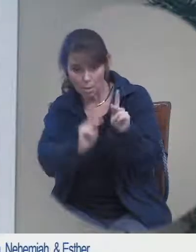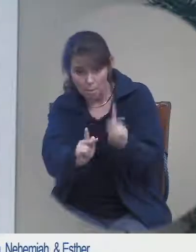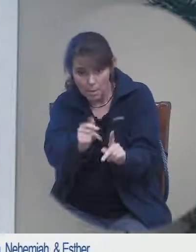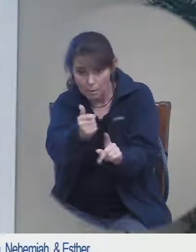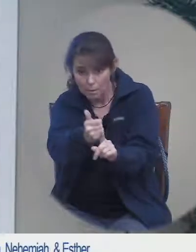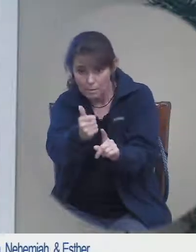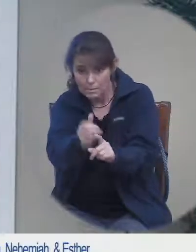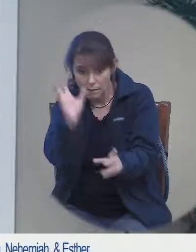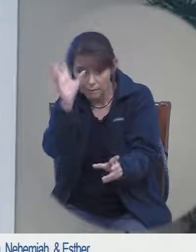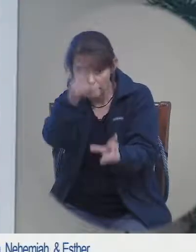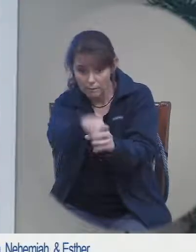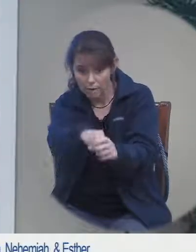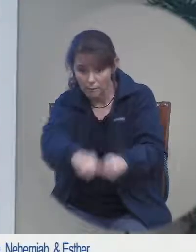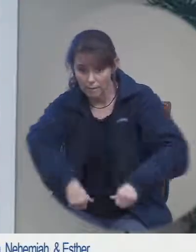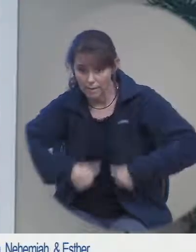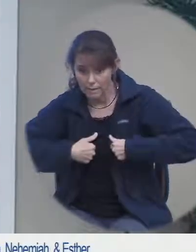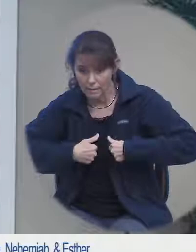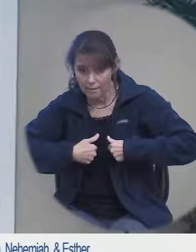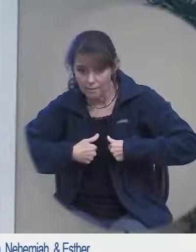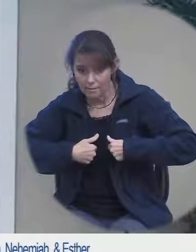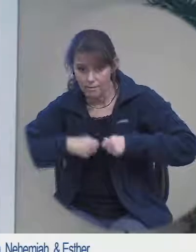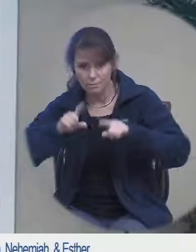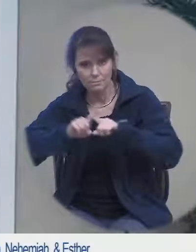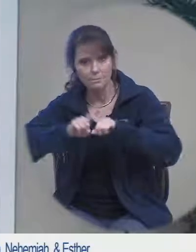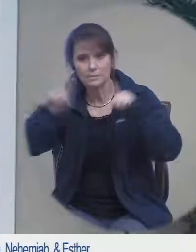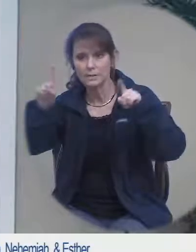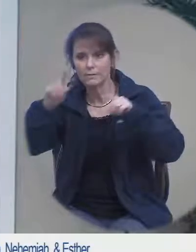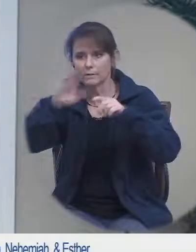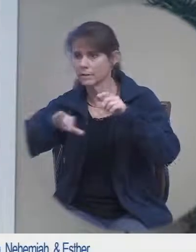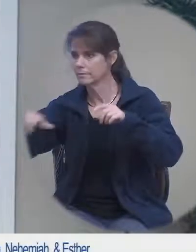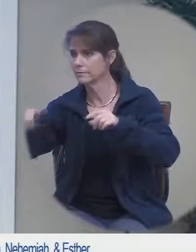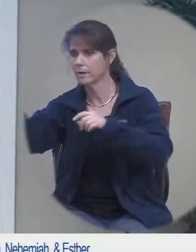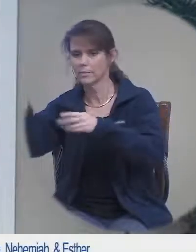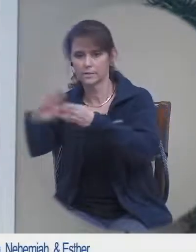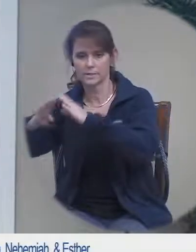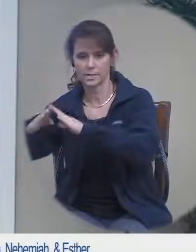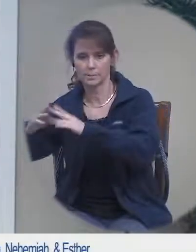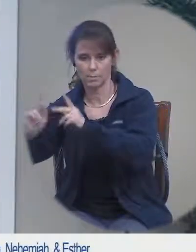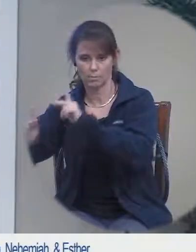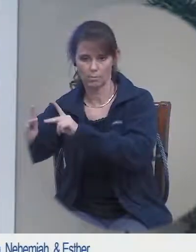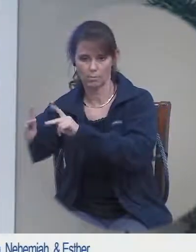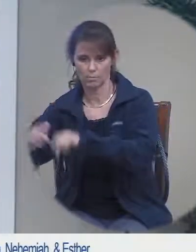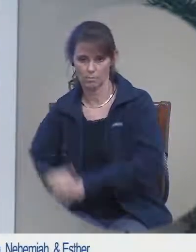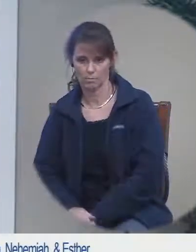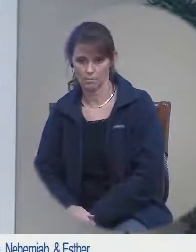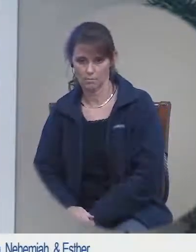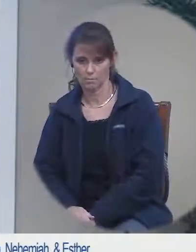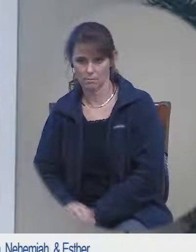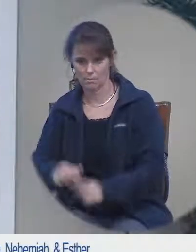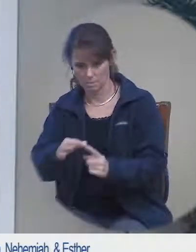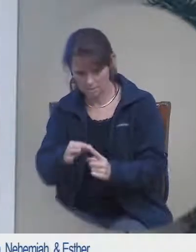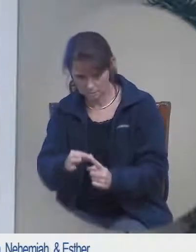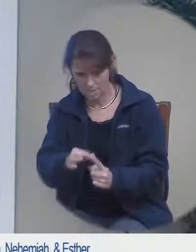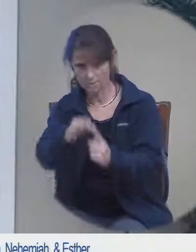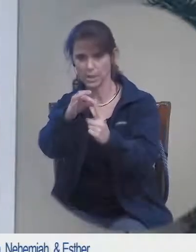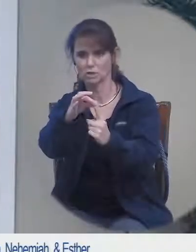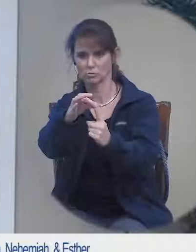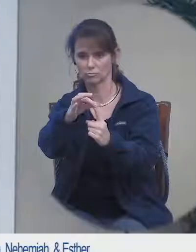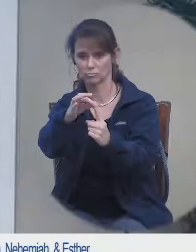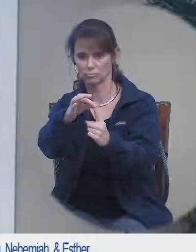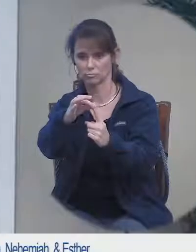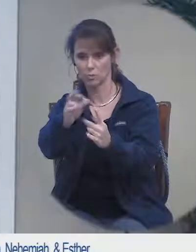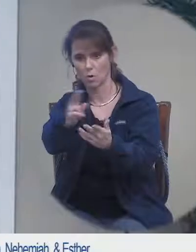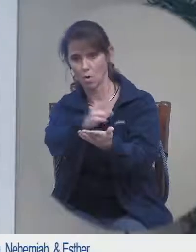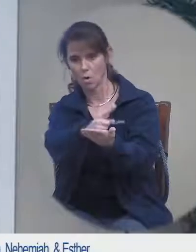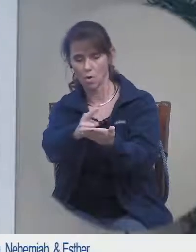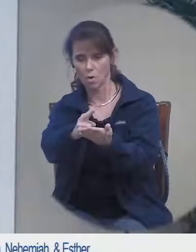be a holy city. Some other things about this list I just kind of bring up. I think it's noteworthy